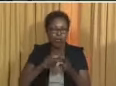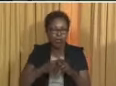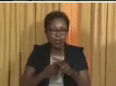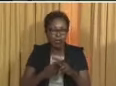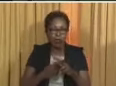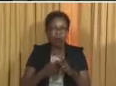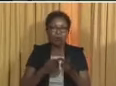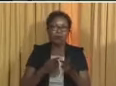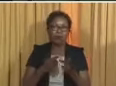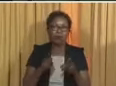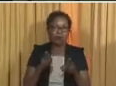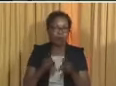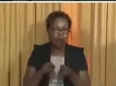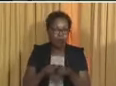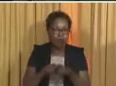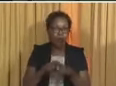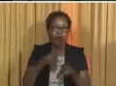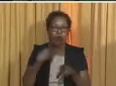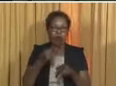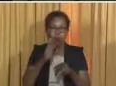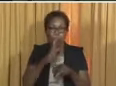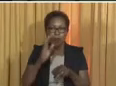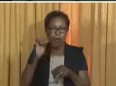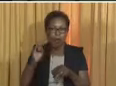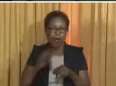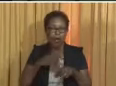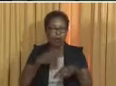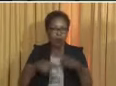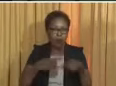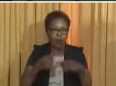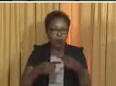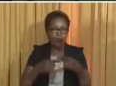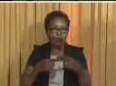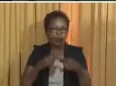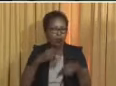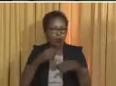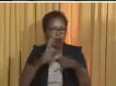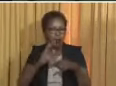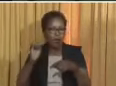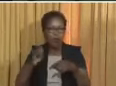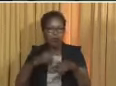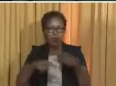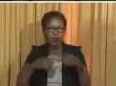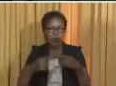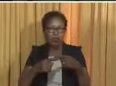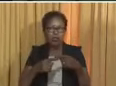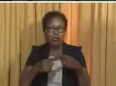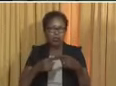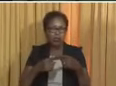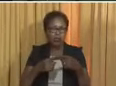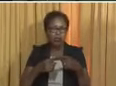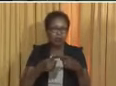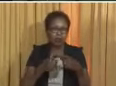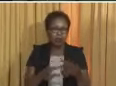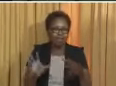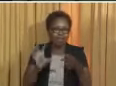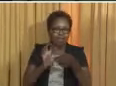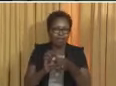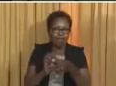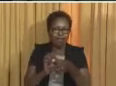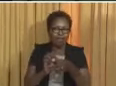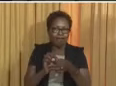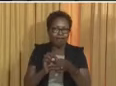setup? And two, the BBI process, is the BBI process of initiating amendments to the Constitution in conformity with legal and